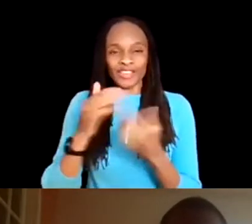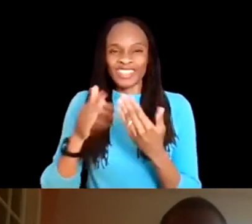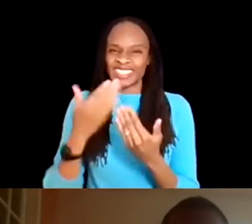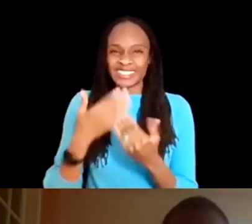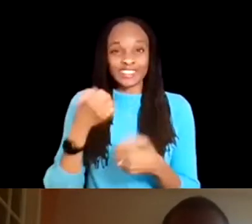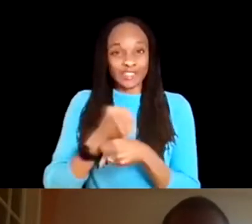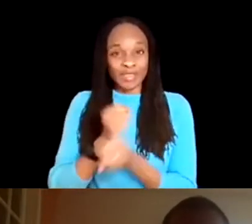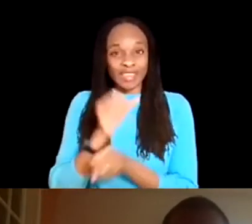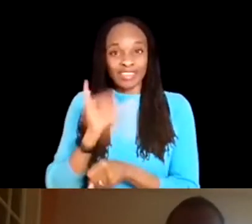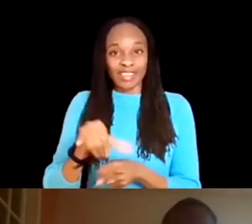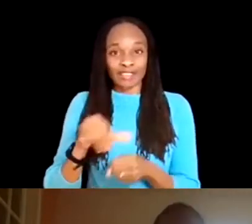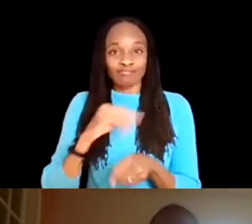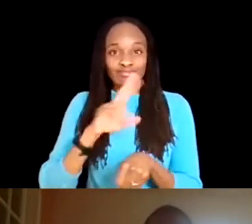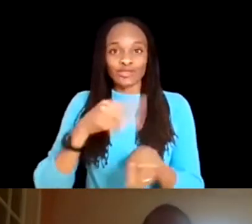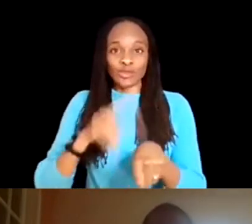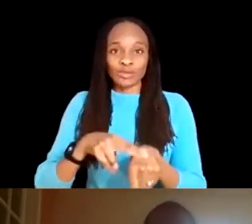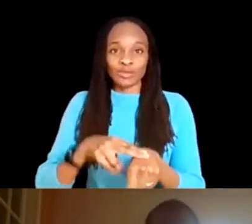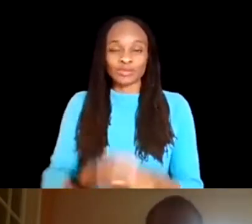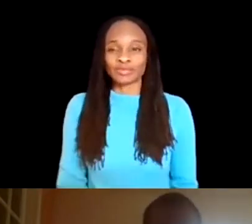it.